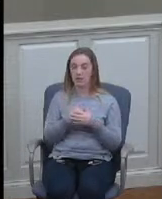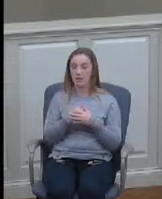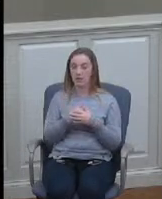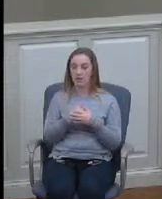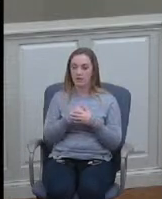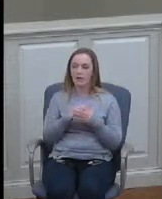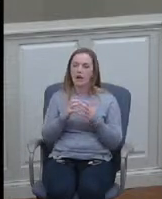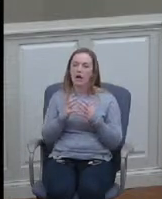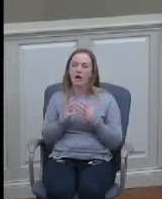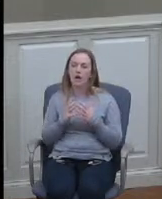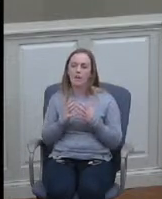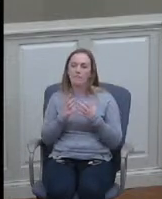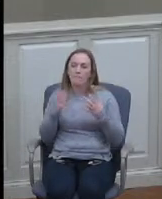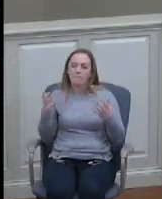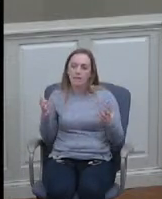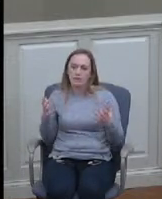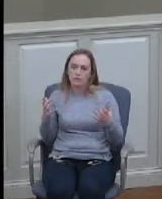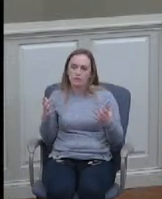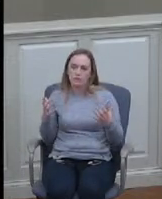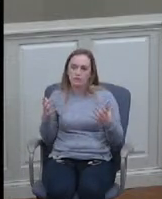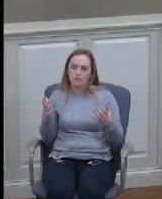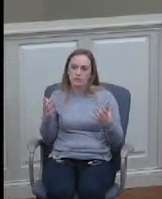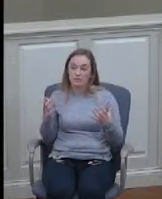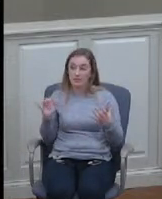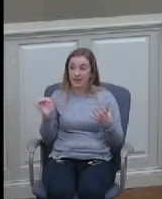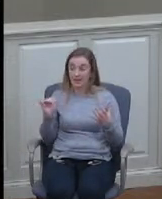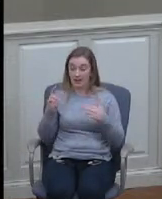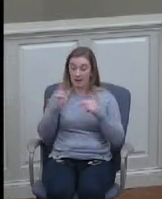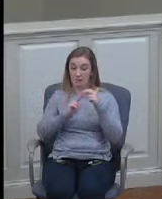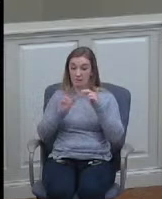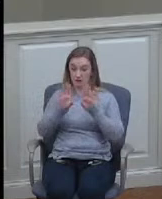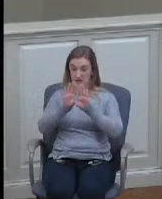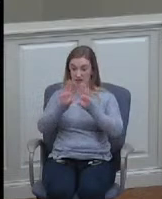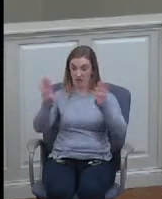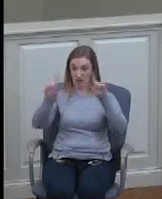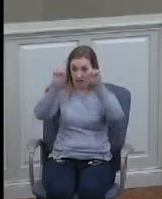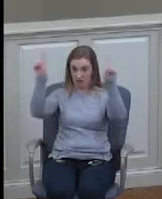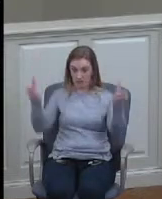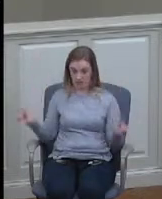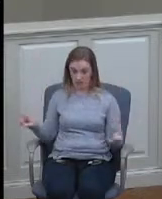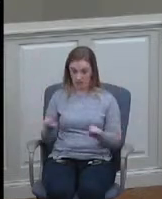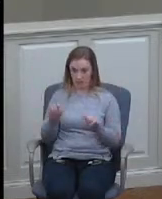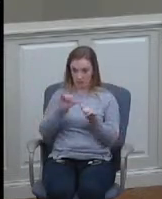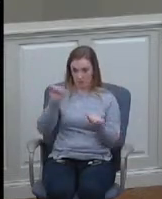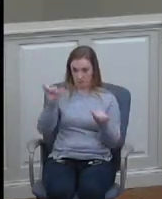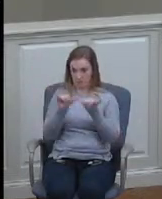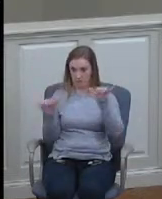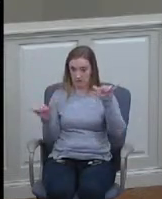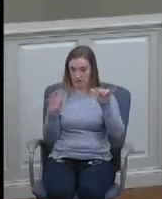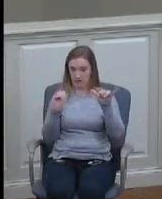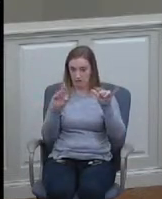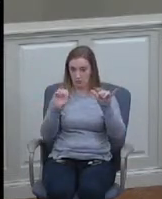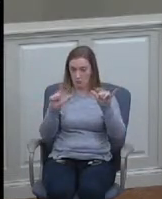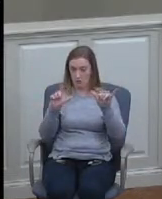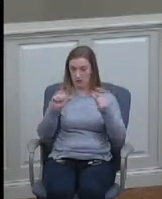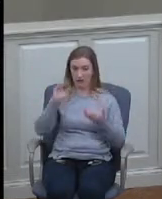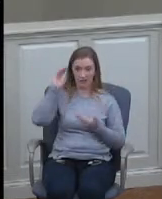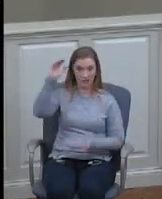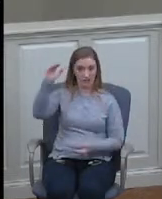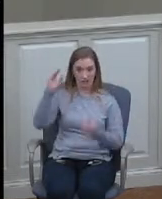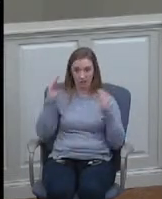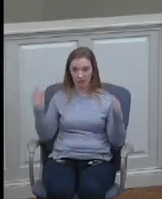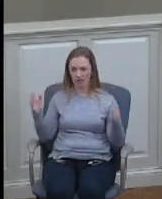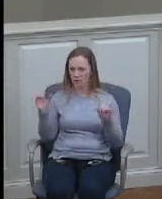is how much of the side of a building or front of a building should a mural be able to take up